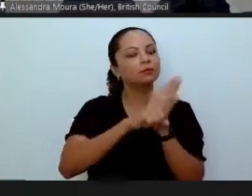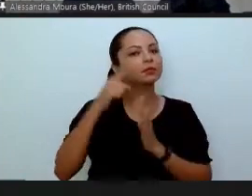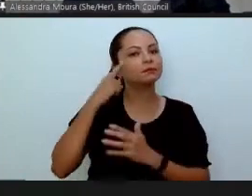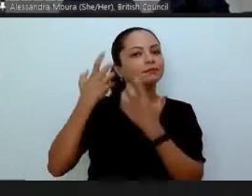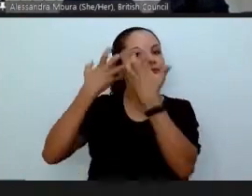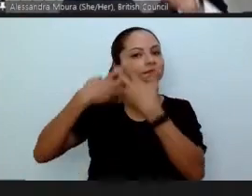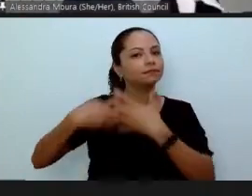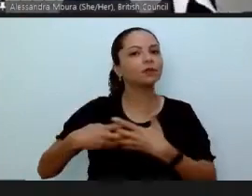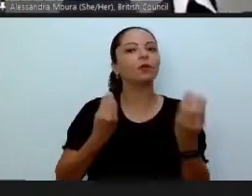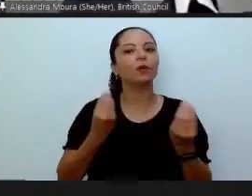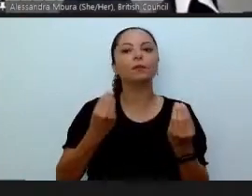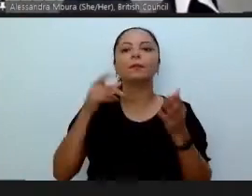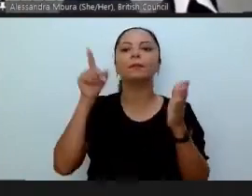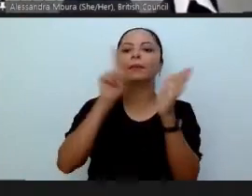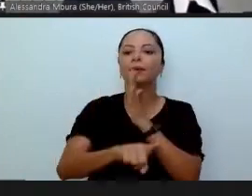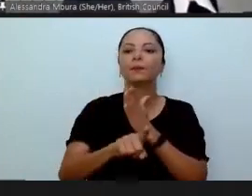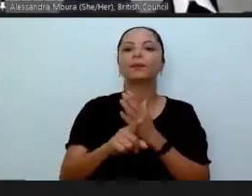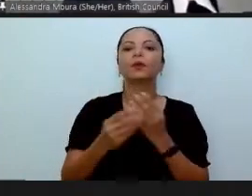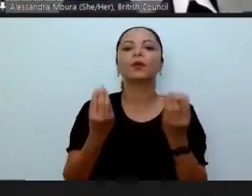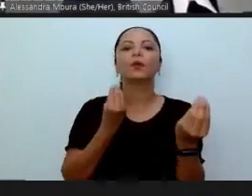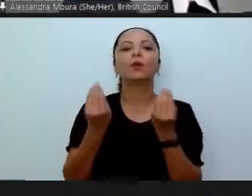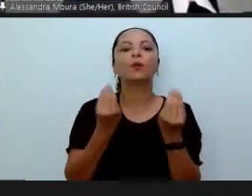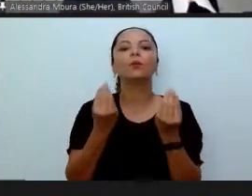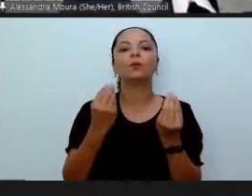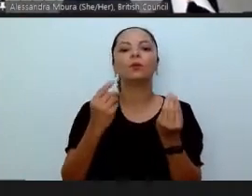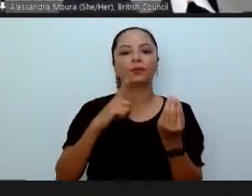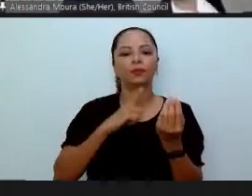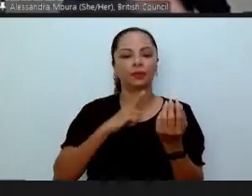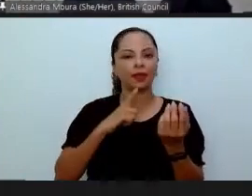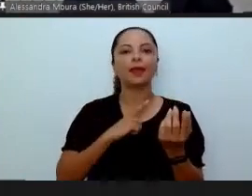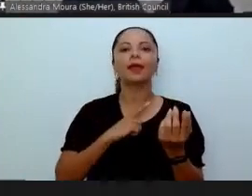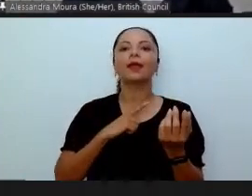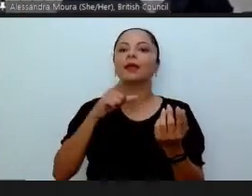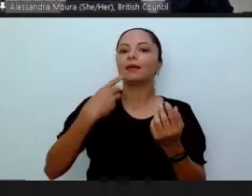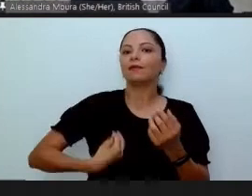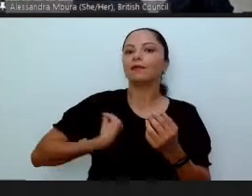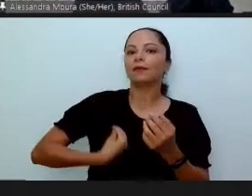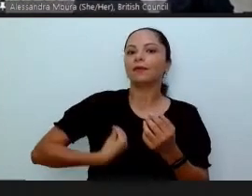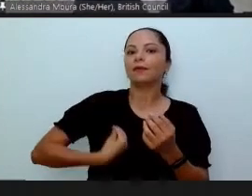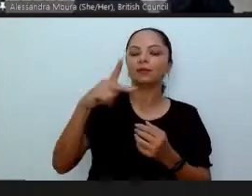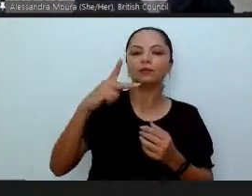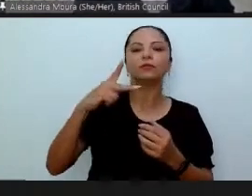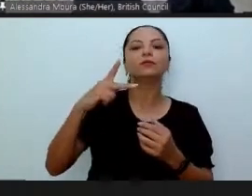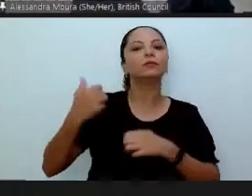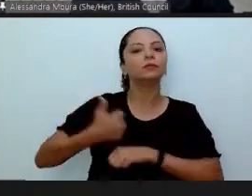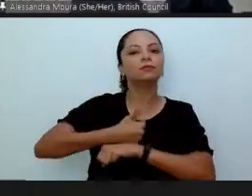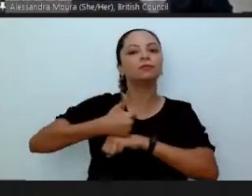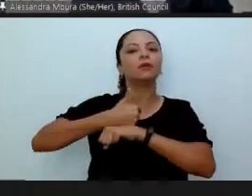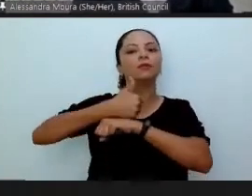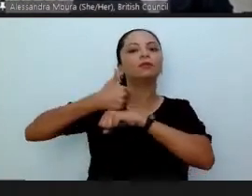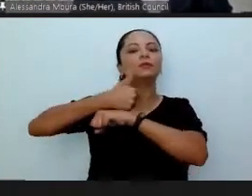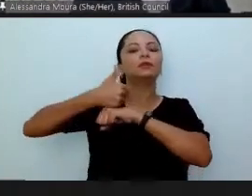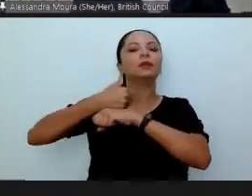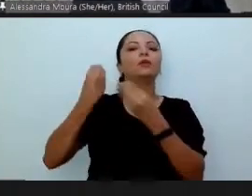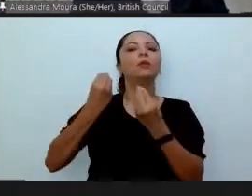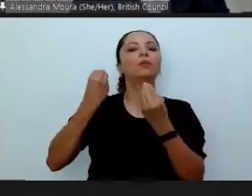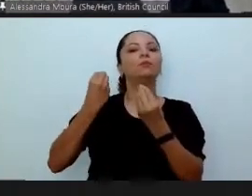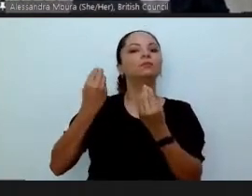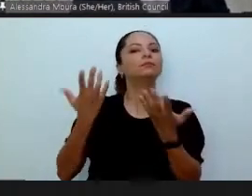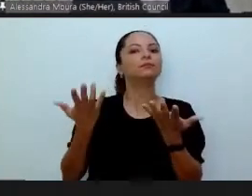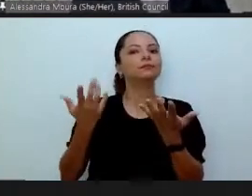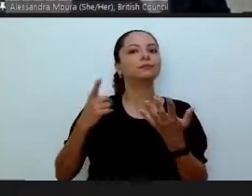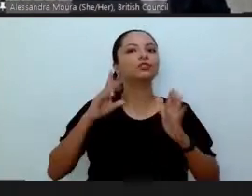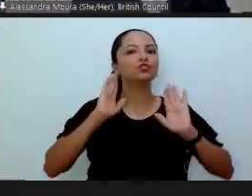as a teacher? Who has influenced you as a teacher? What courses have you attended that were important to you? Are there